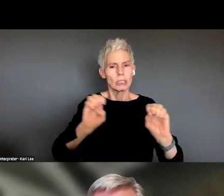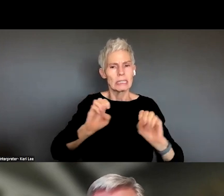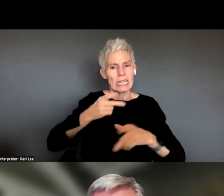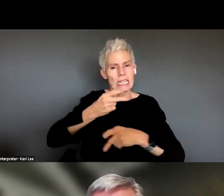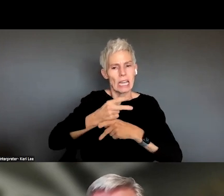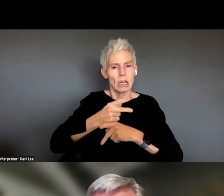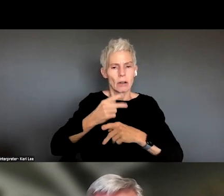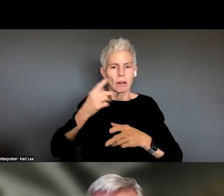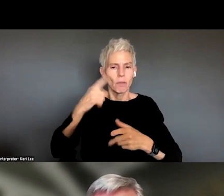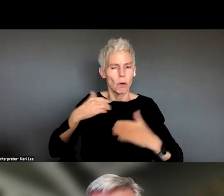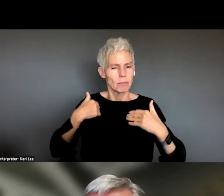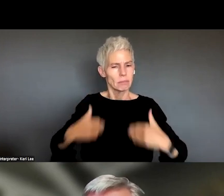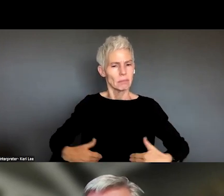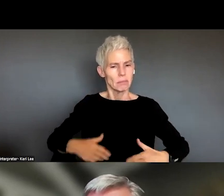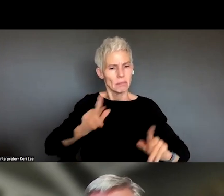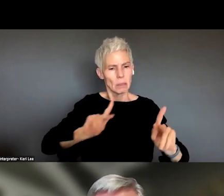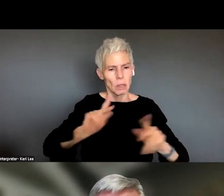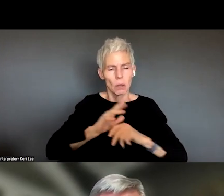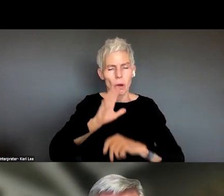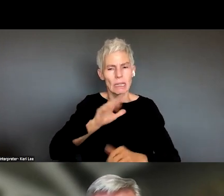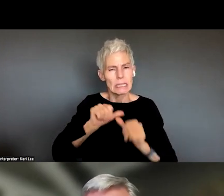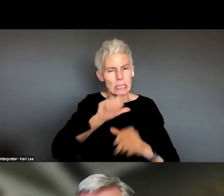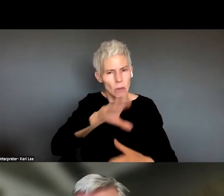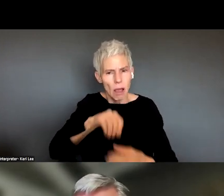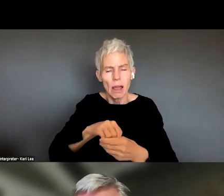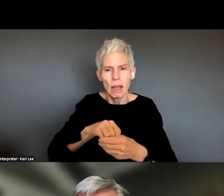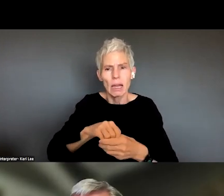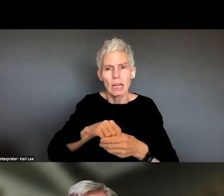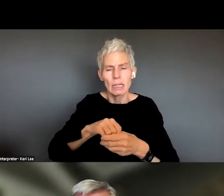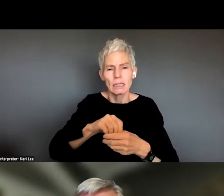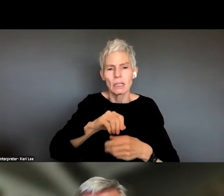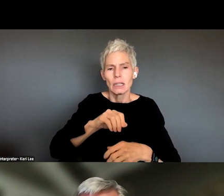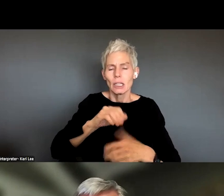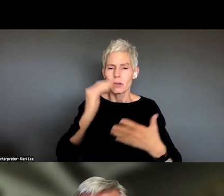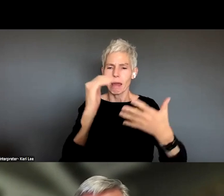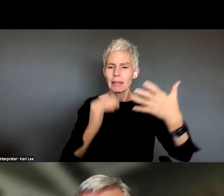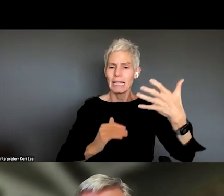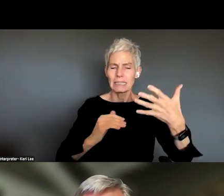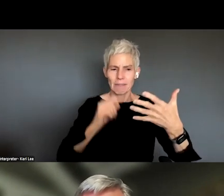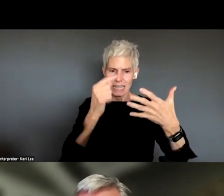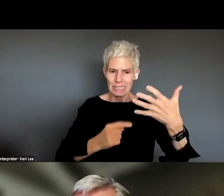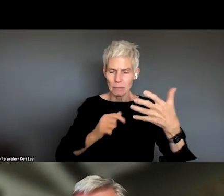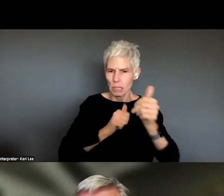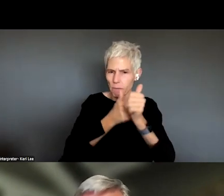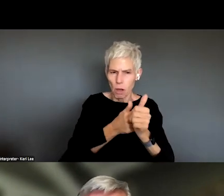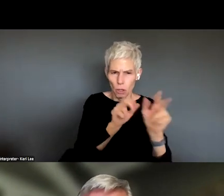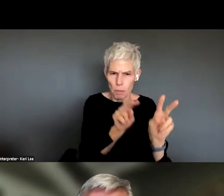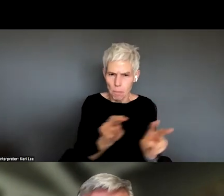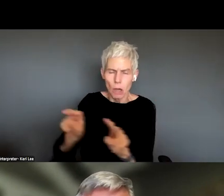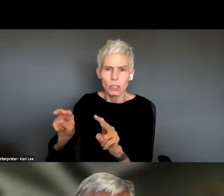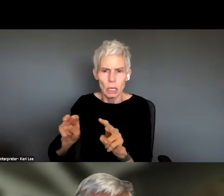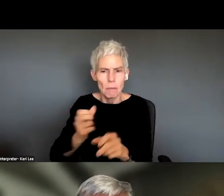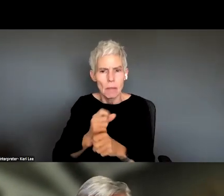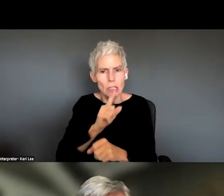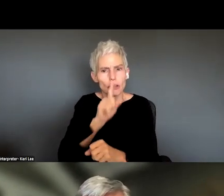think that's another one to continue to add in to our dictionary of things to follow and monitor that we're executing that